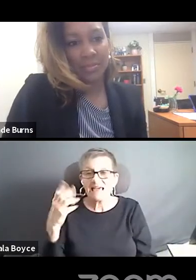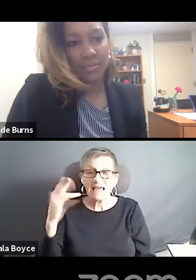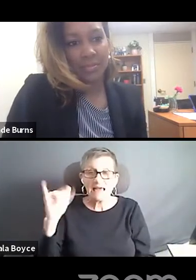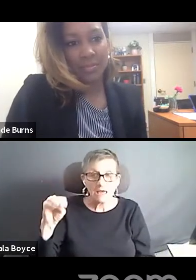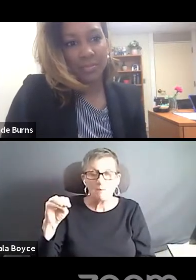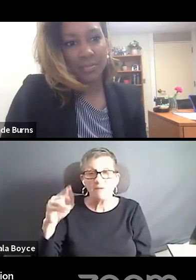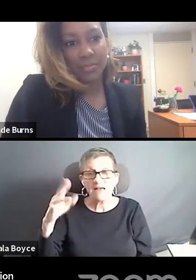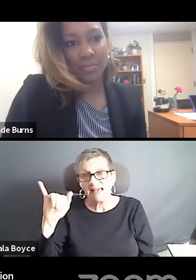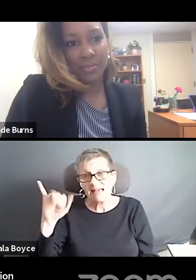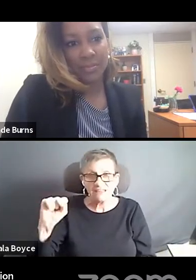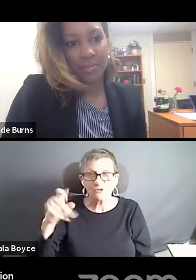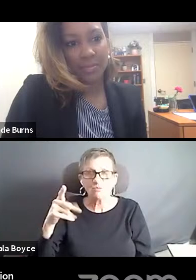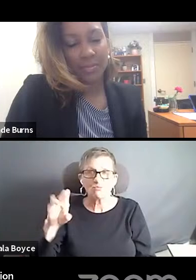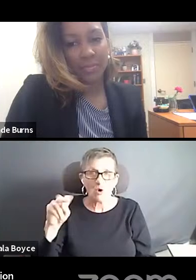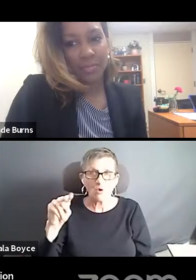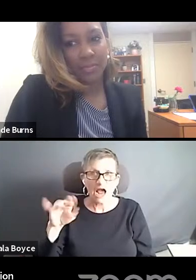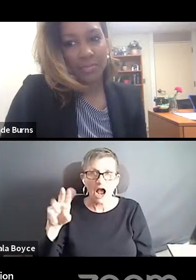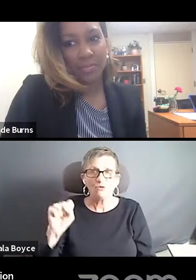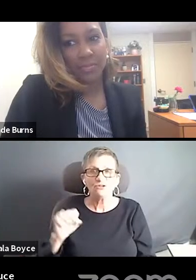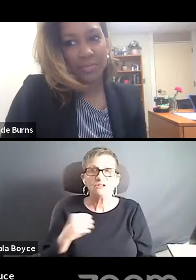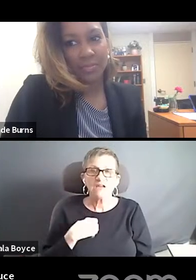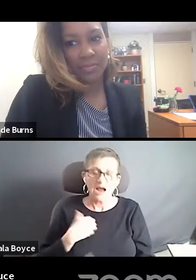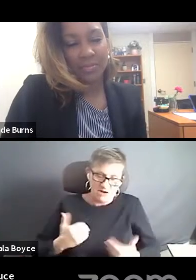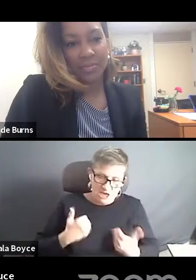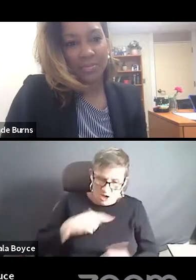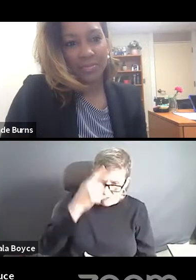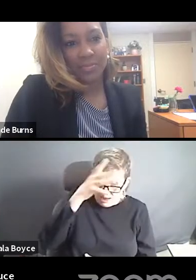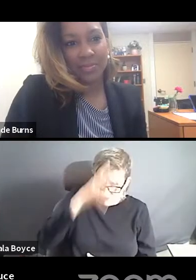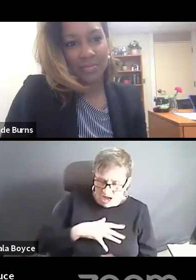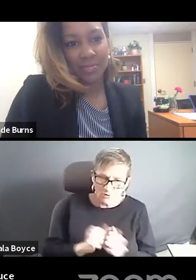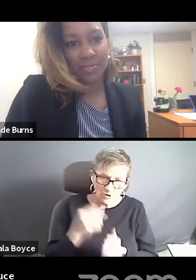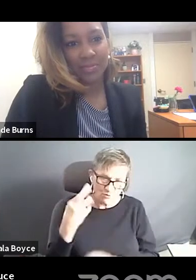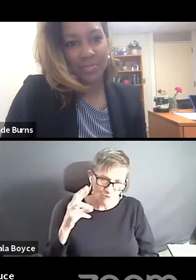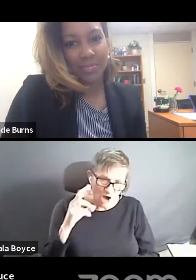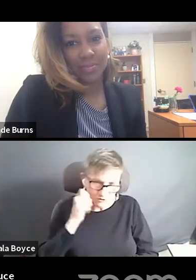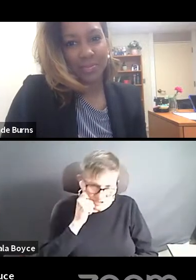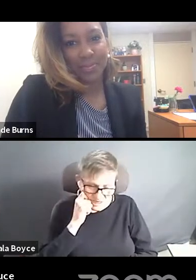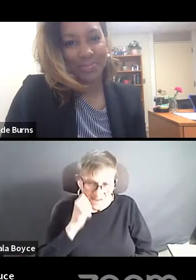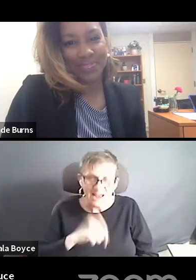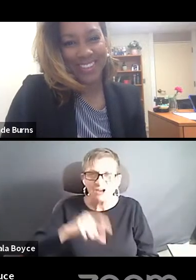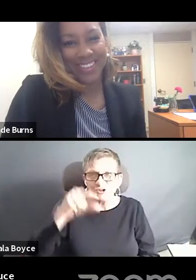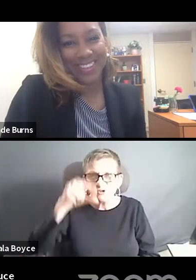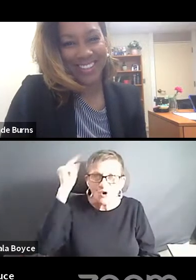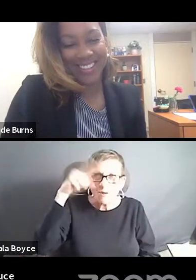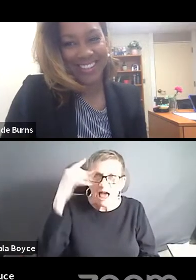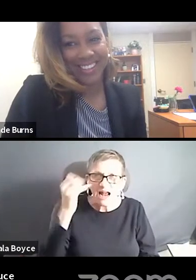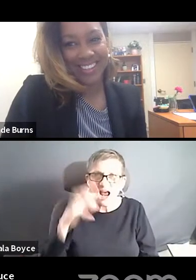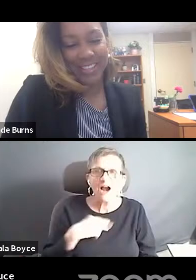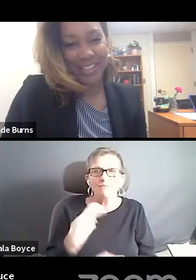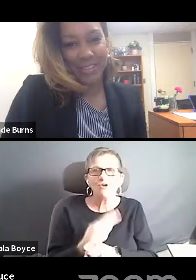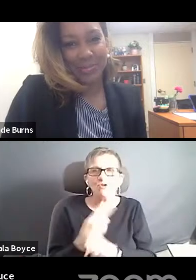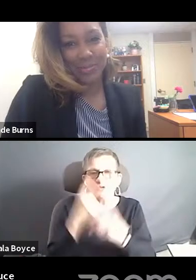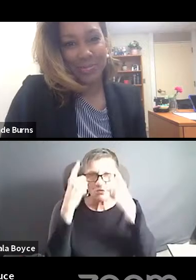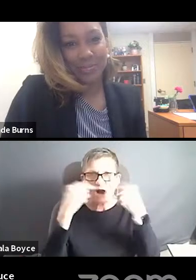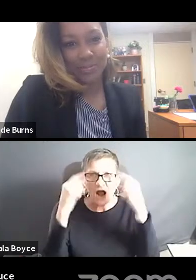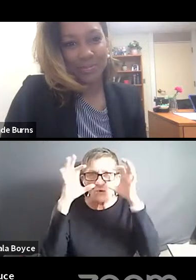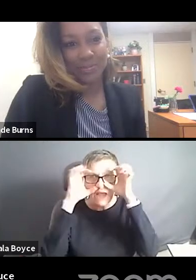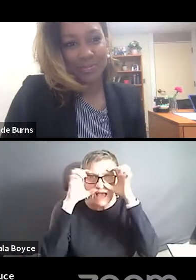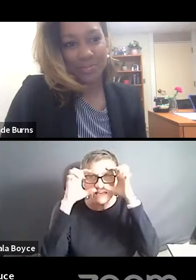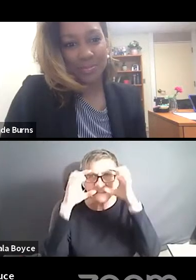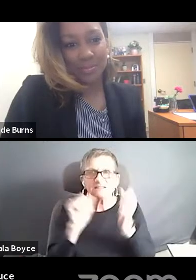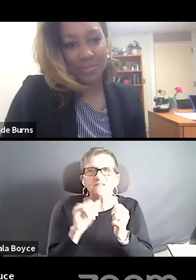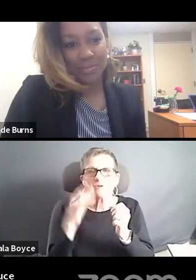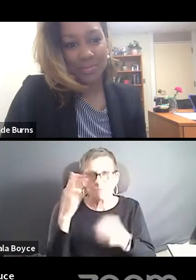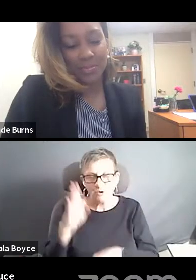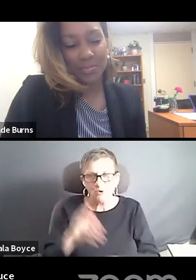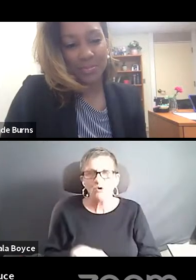pronouns. I consider myself a young Black man with brown skin and short Black hair. I'm currently wearing round glasses that are blue.